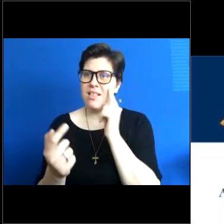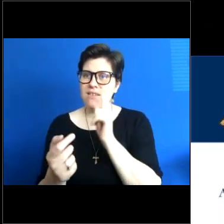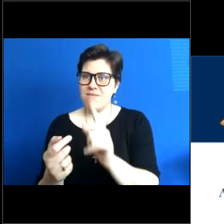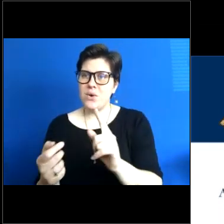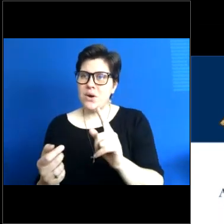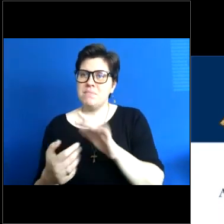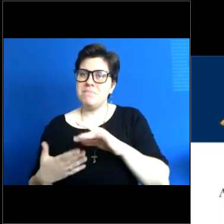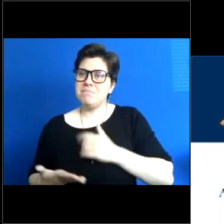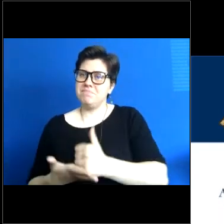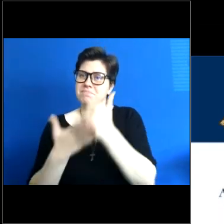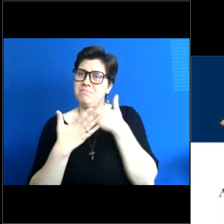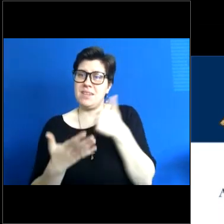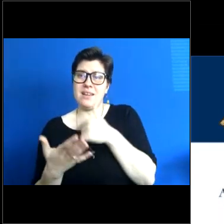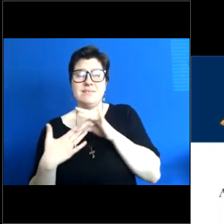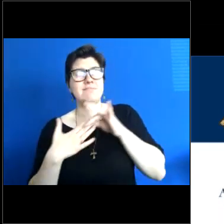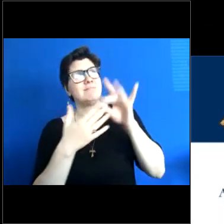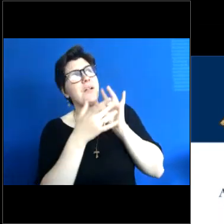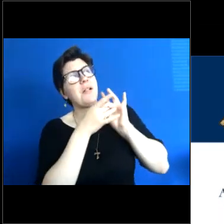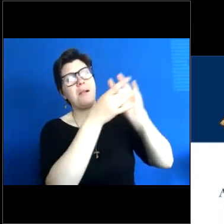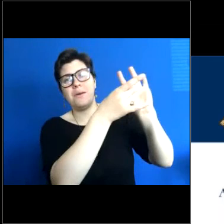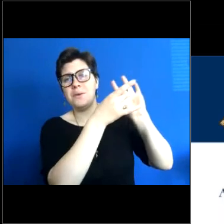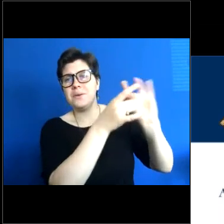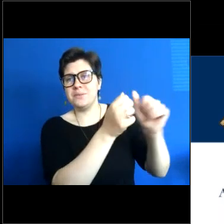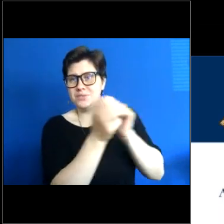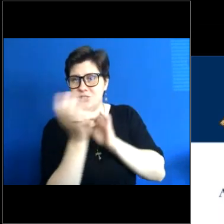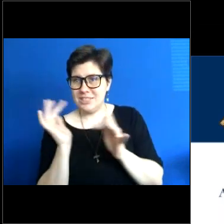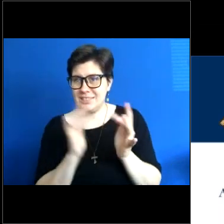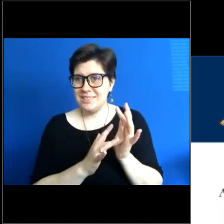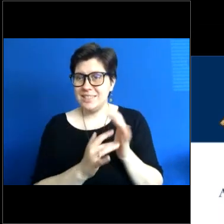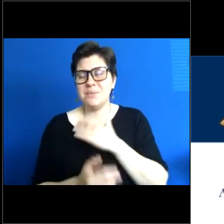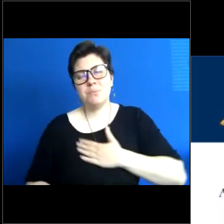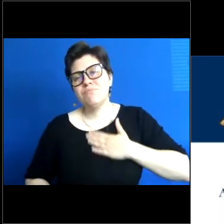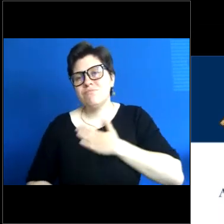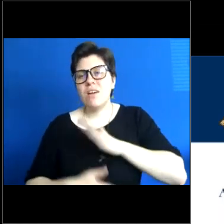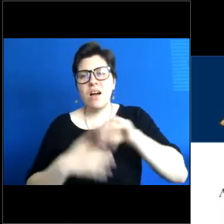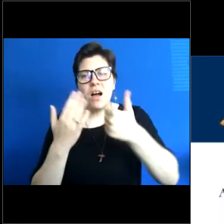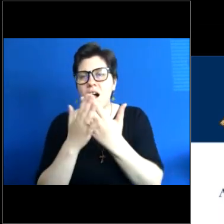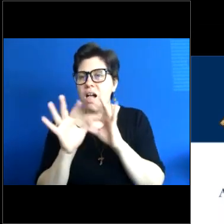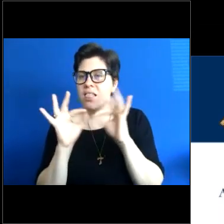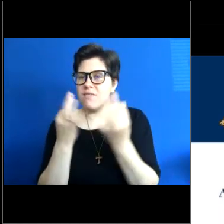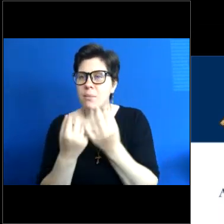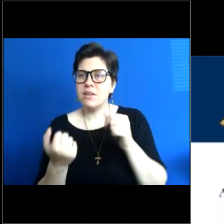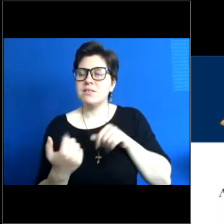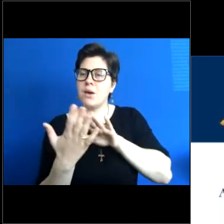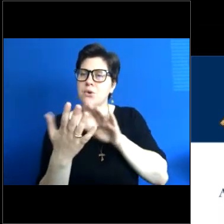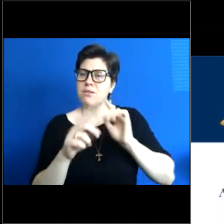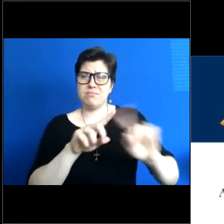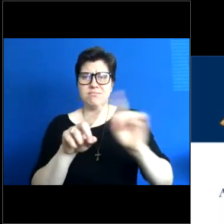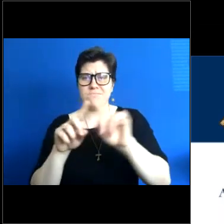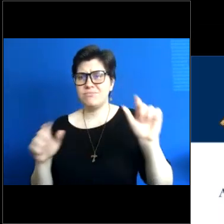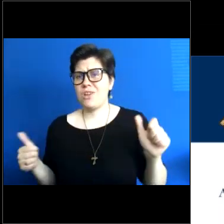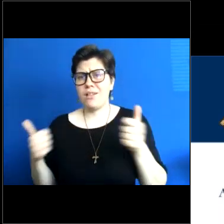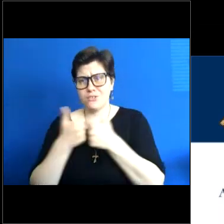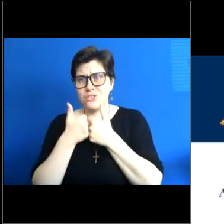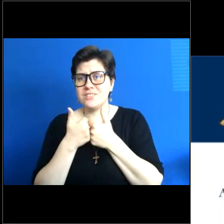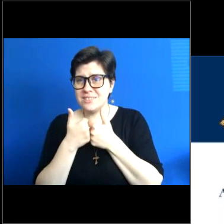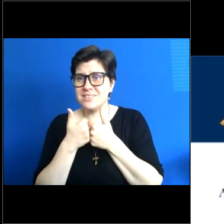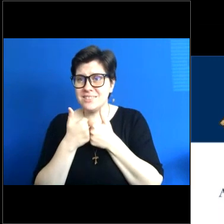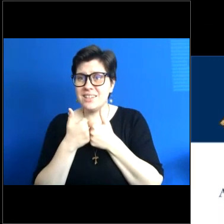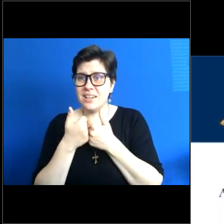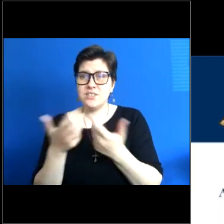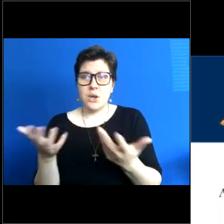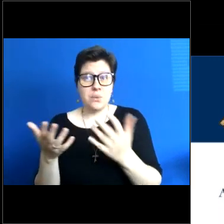closer to Jesus. And we do so appreciate all of our families who are encountering many challenges during this time. So